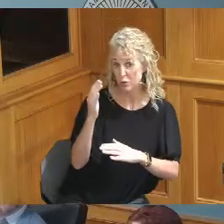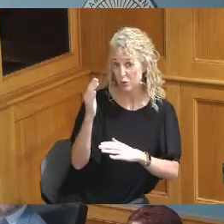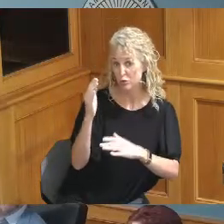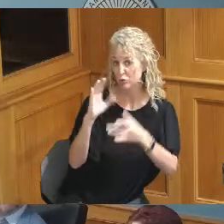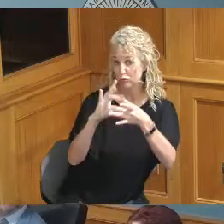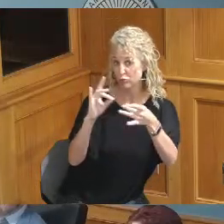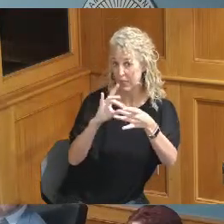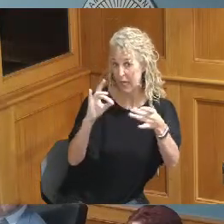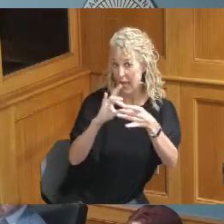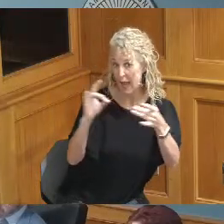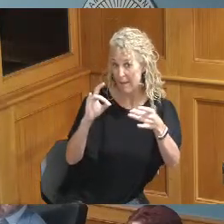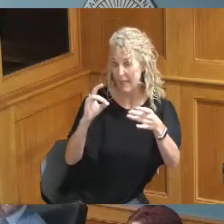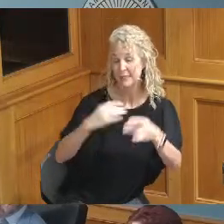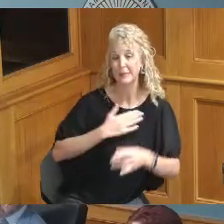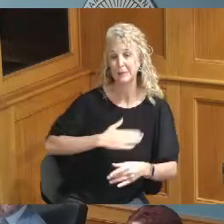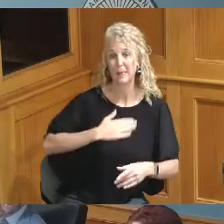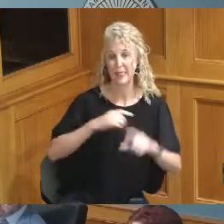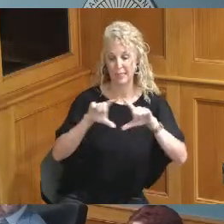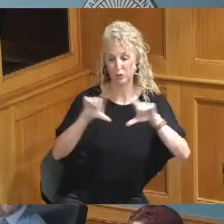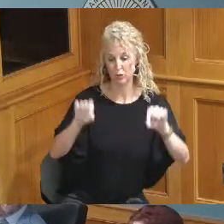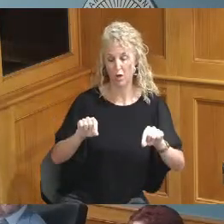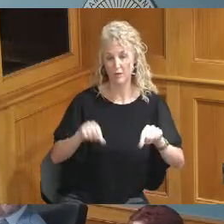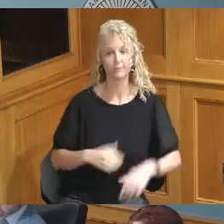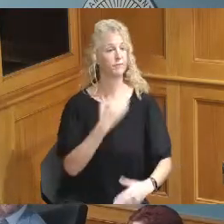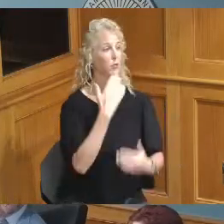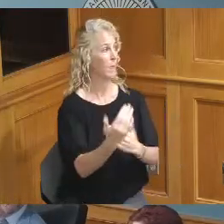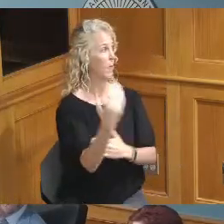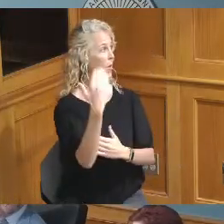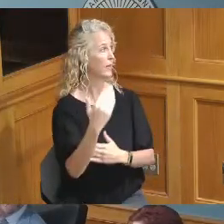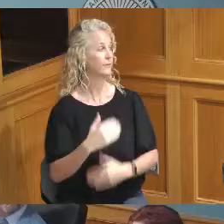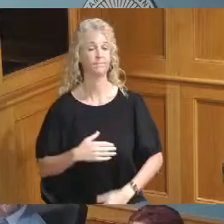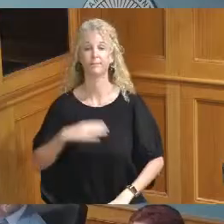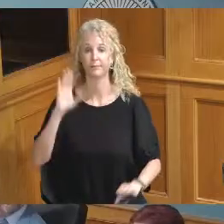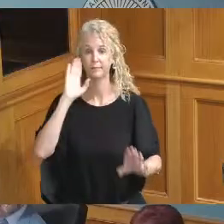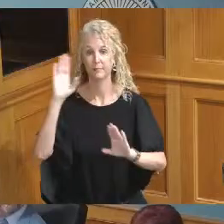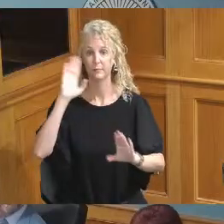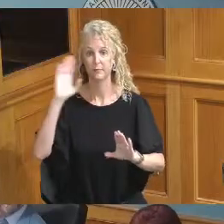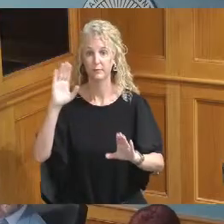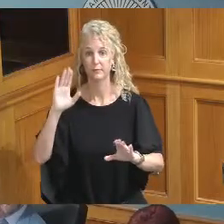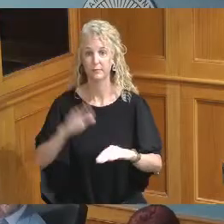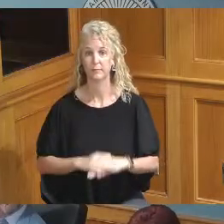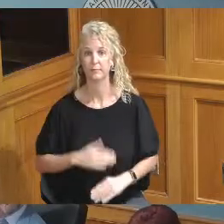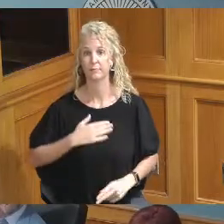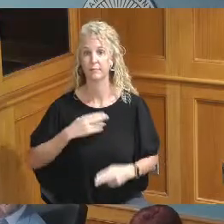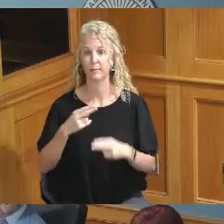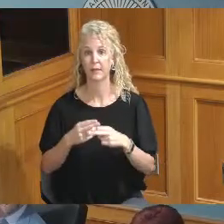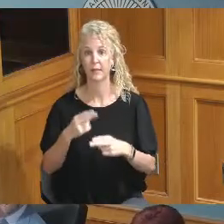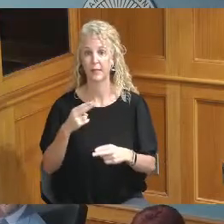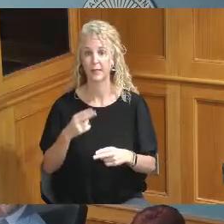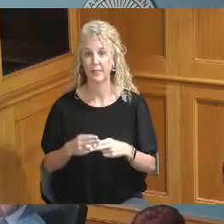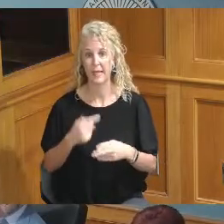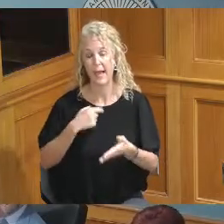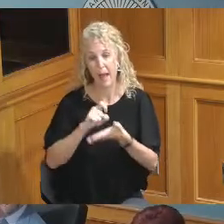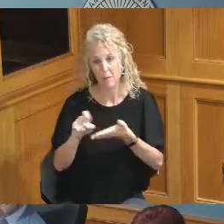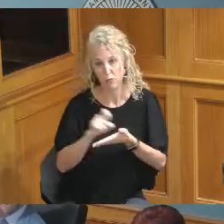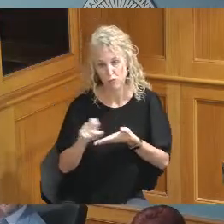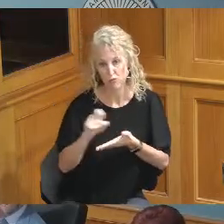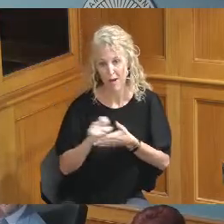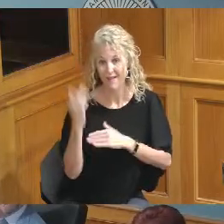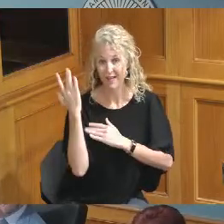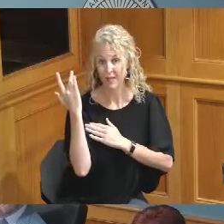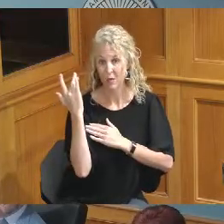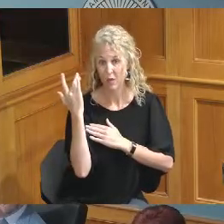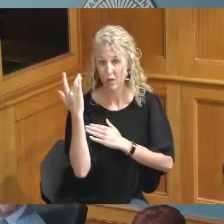and we'll get to you. Good morning. Welcome. Good morning. Dear Hamilton County Commissioners, I'm writing to you today